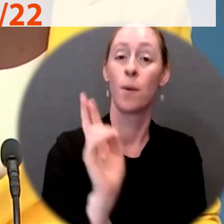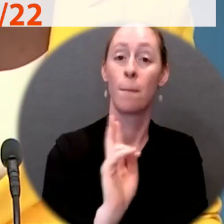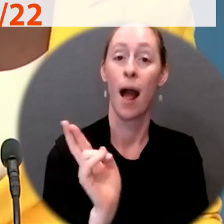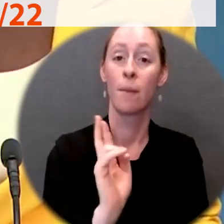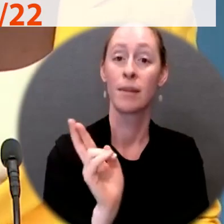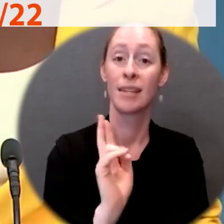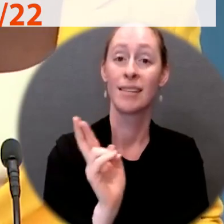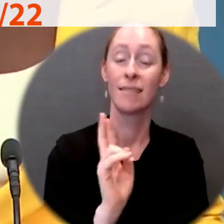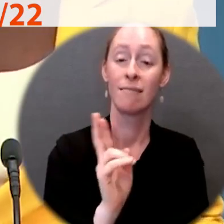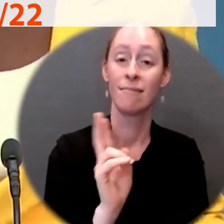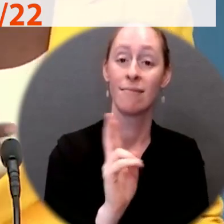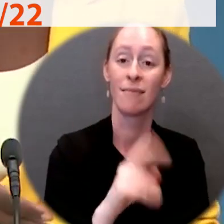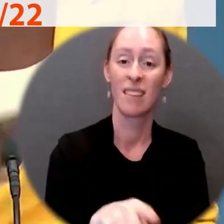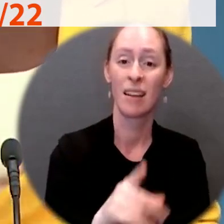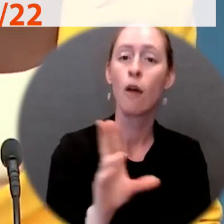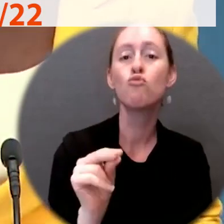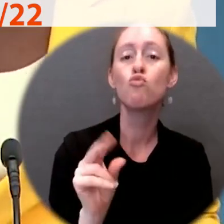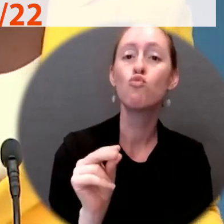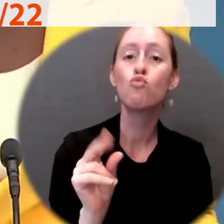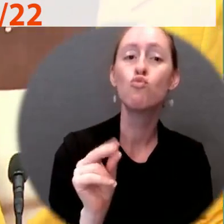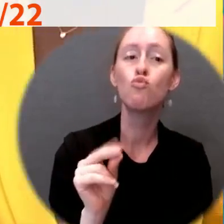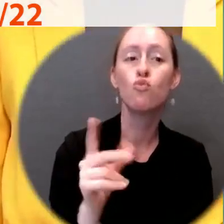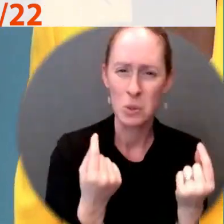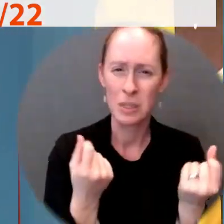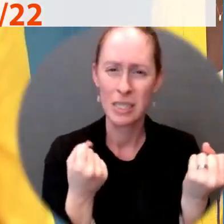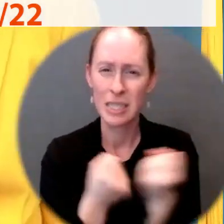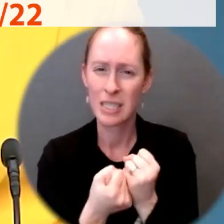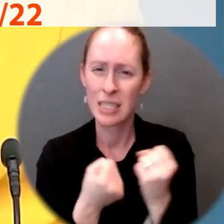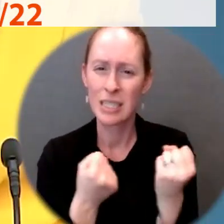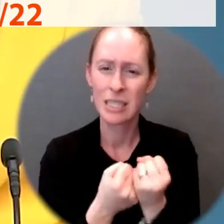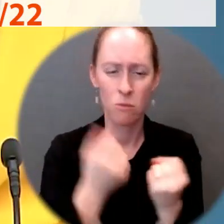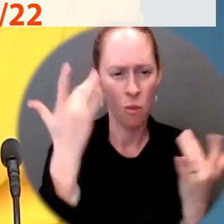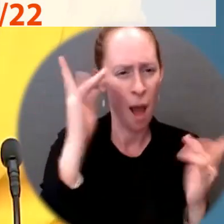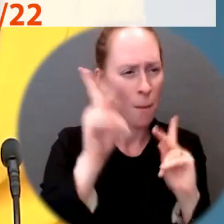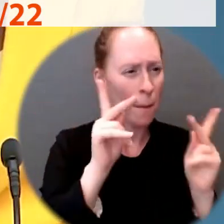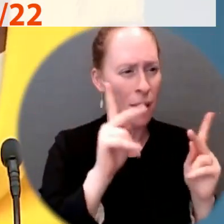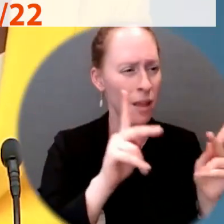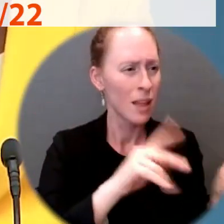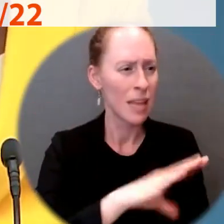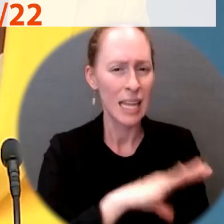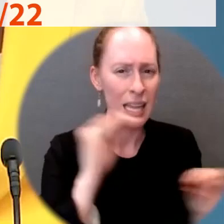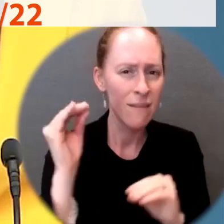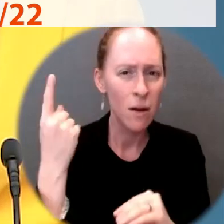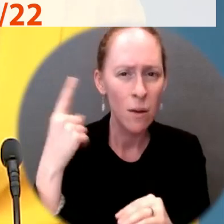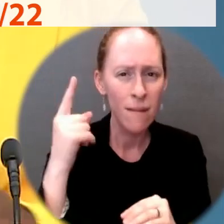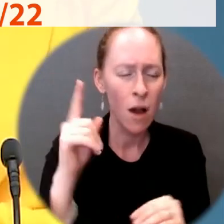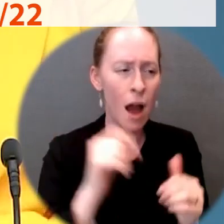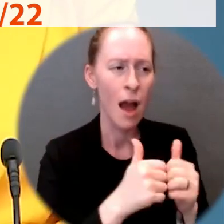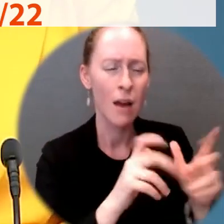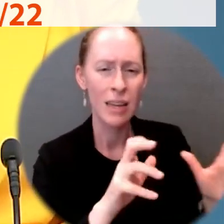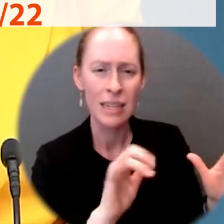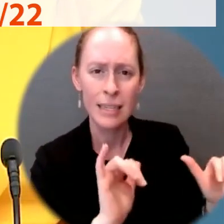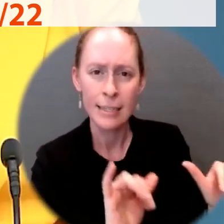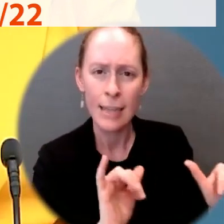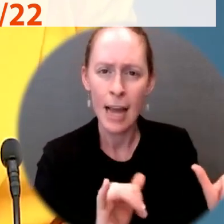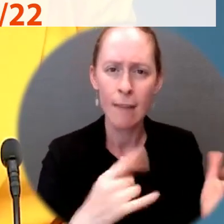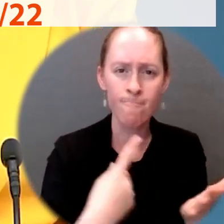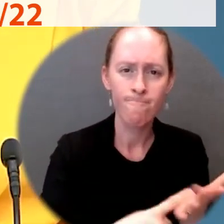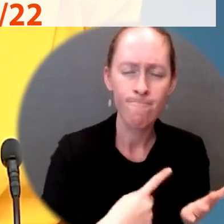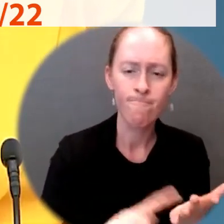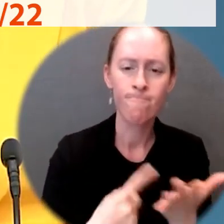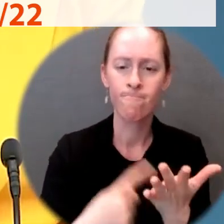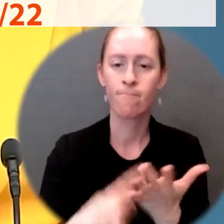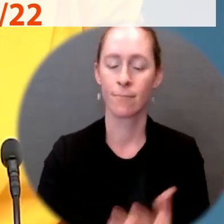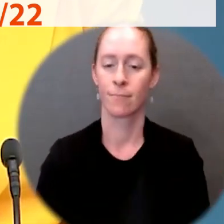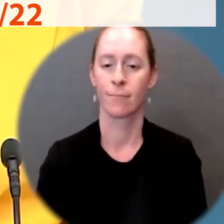like to invite me to the border have actually voted against that. Compare that to the Trump administration, which largely just tried to build a wall,